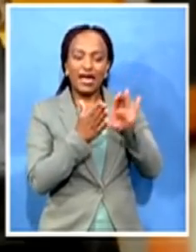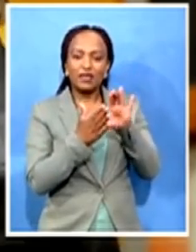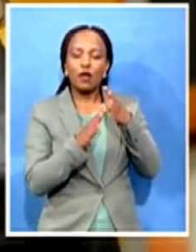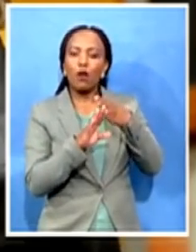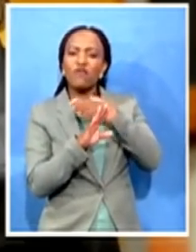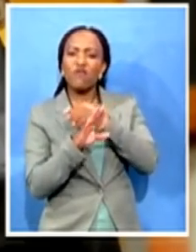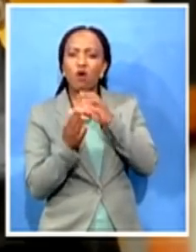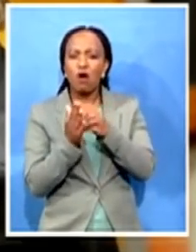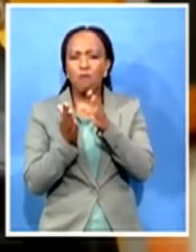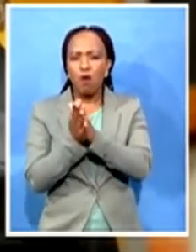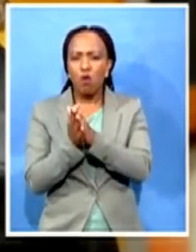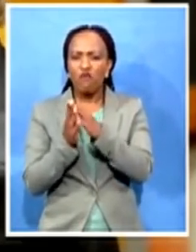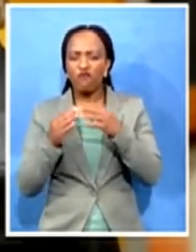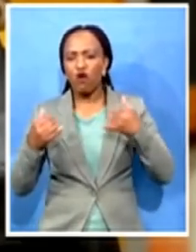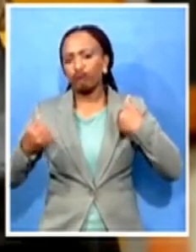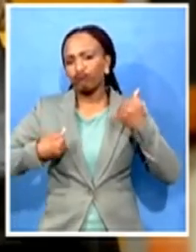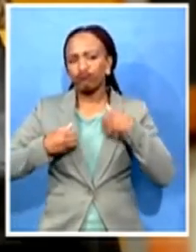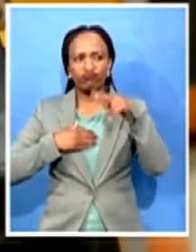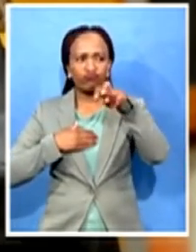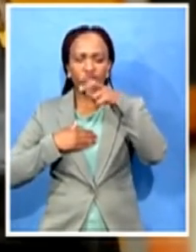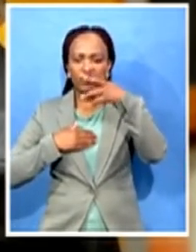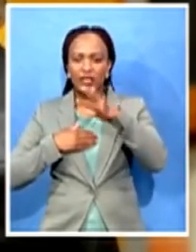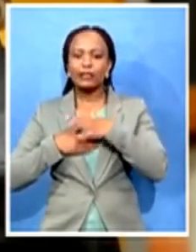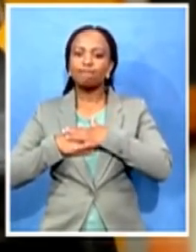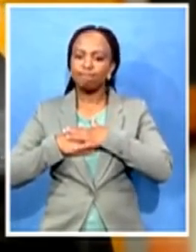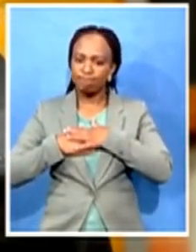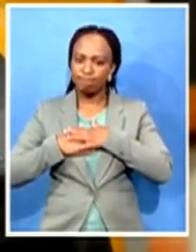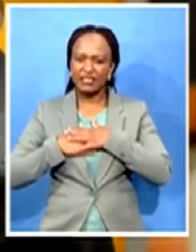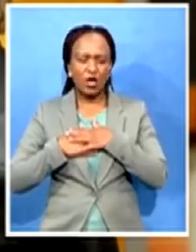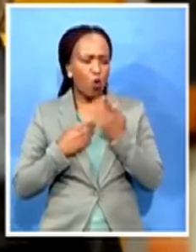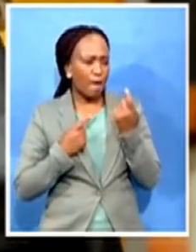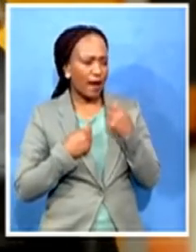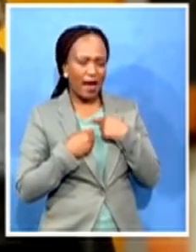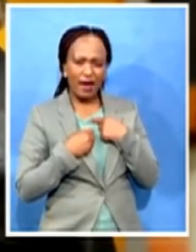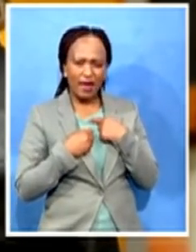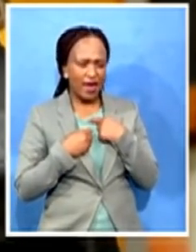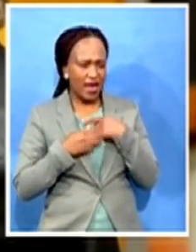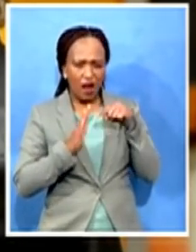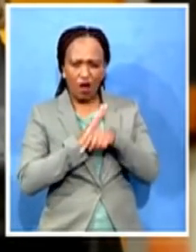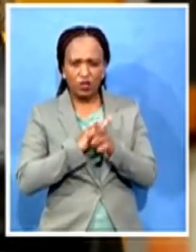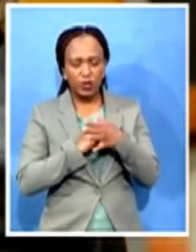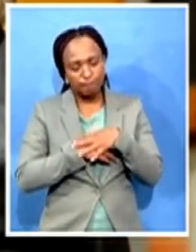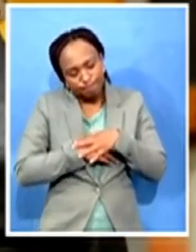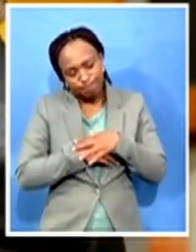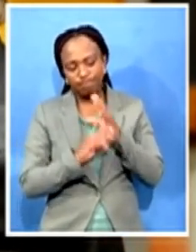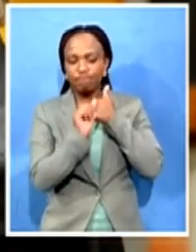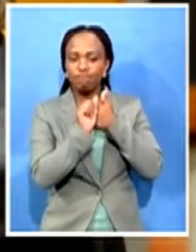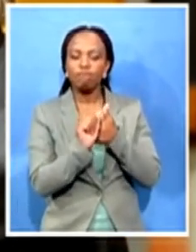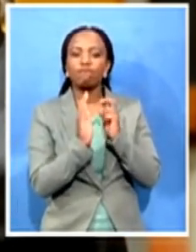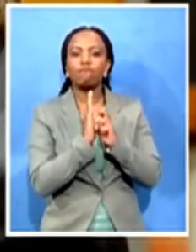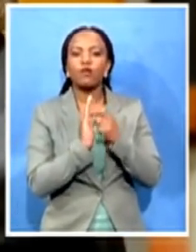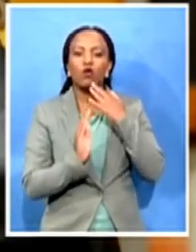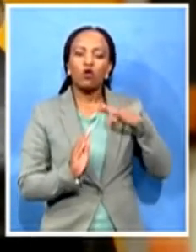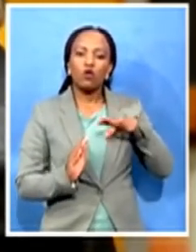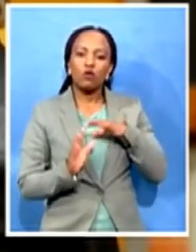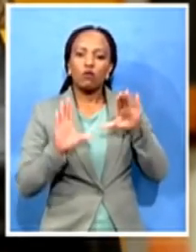by agreement he then said it's going to cost him money, but he'll have to do it. He complied with the state capture and with Colonel Lazarus. He cancelled his trip,